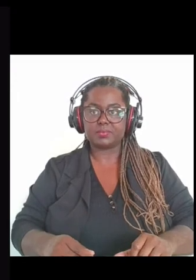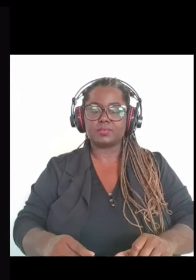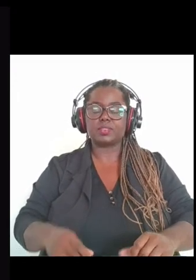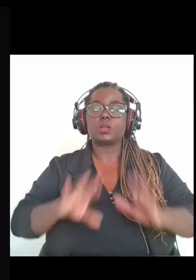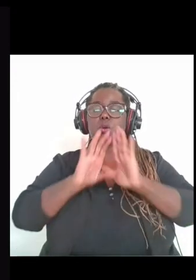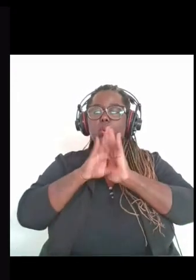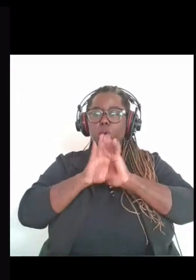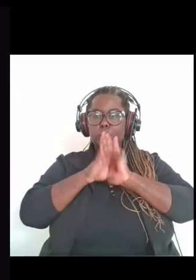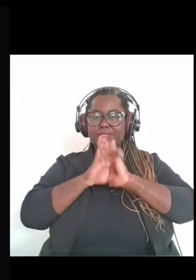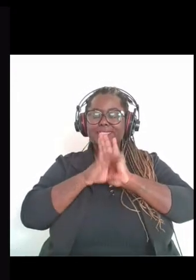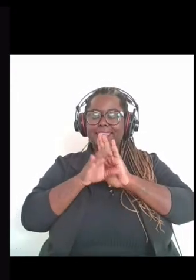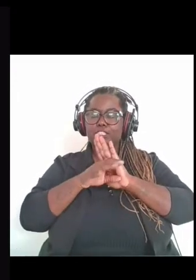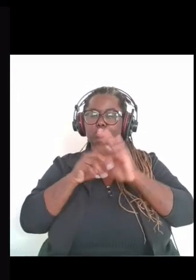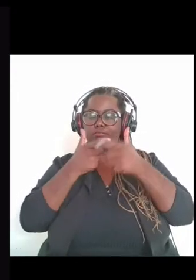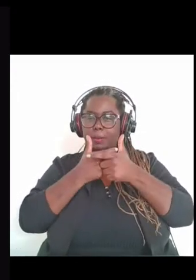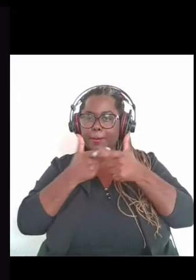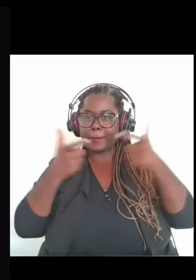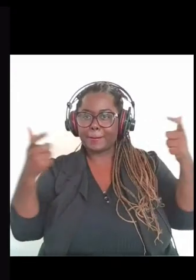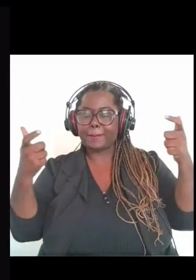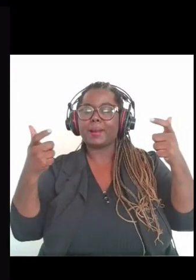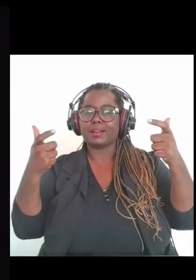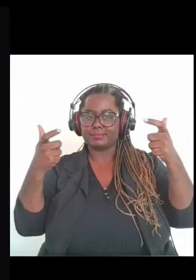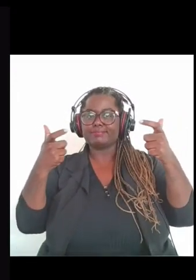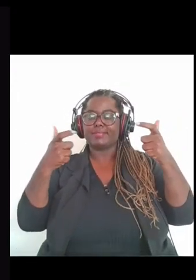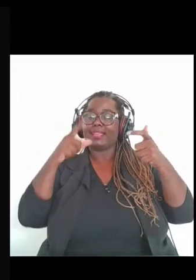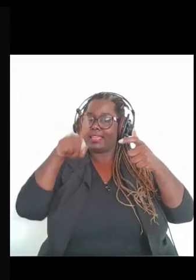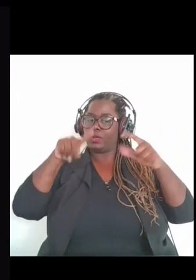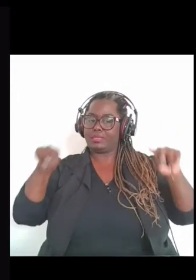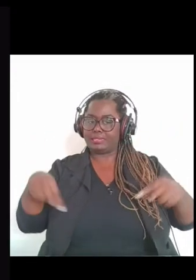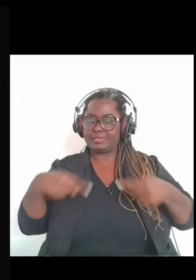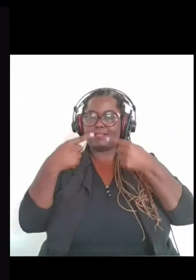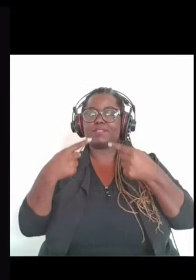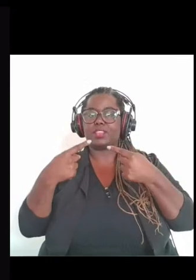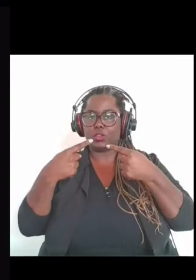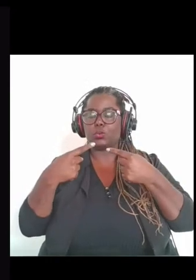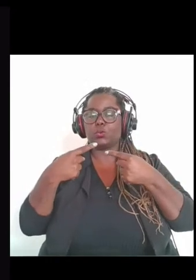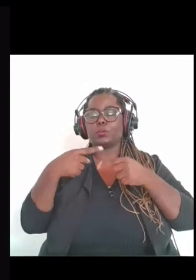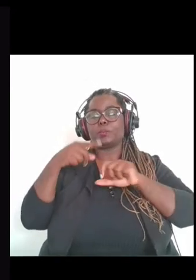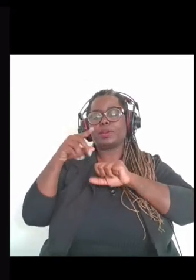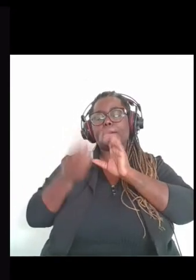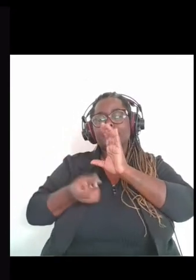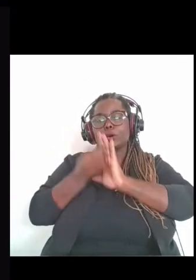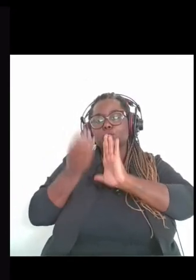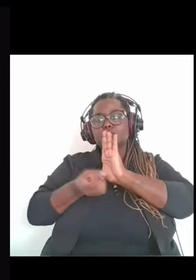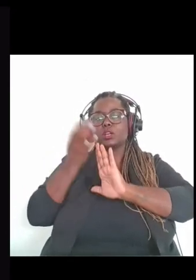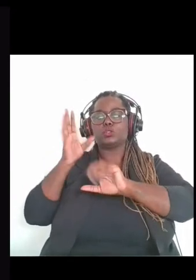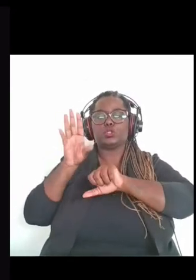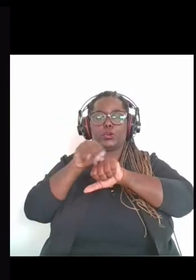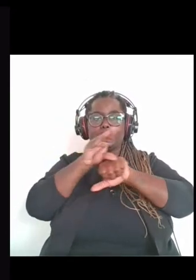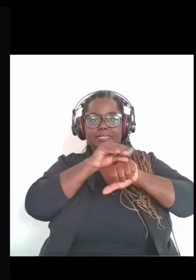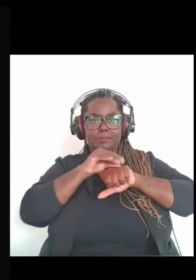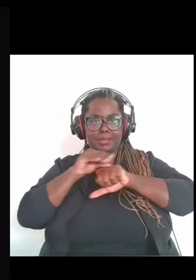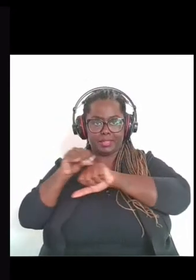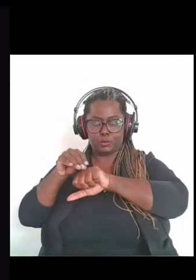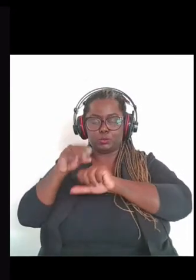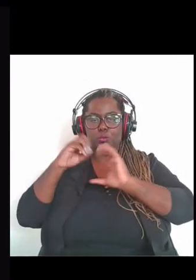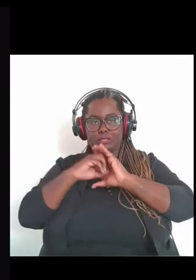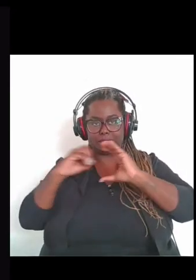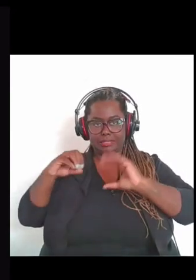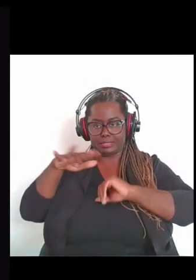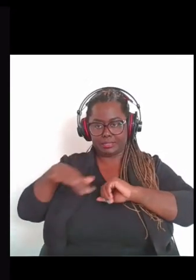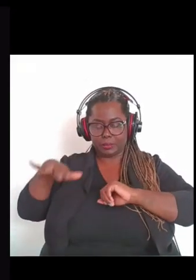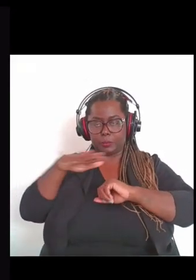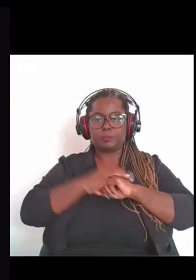to Western forms of knowledge making both artists process speaking